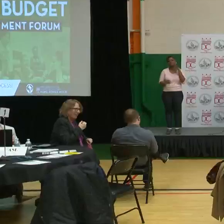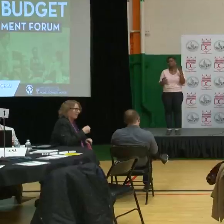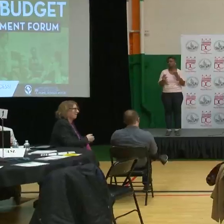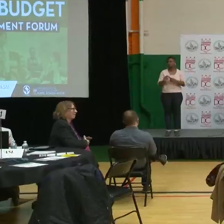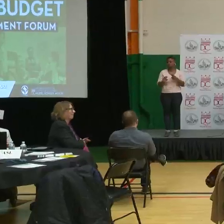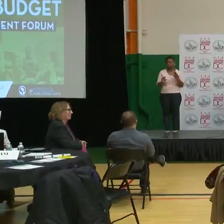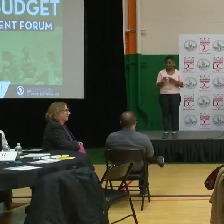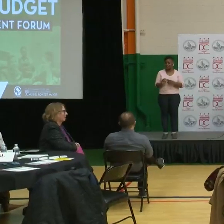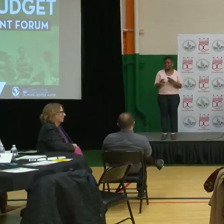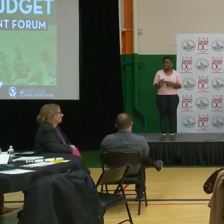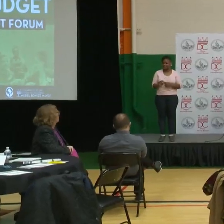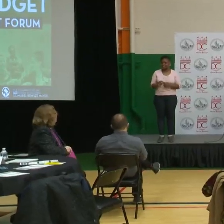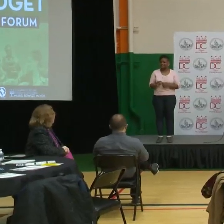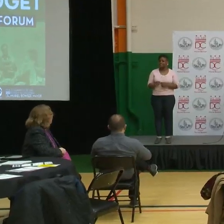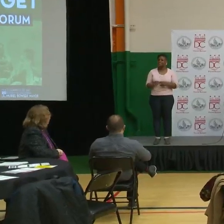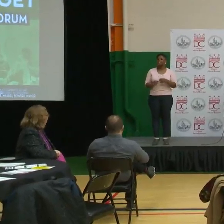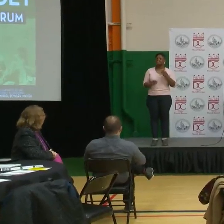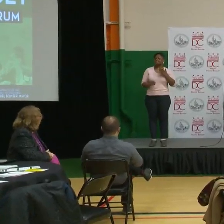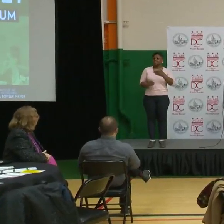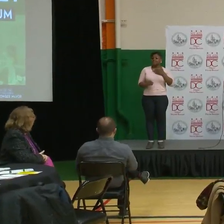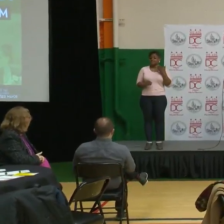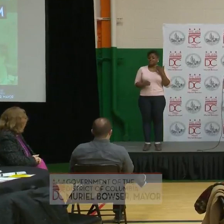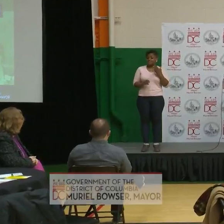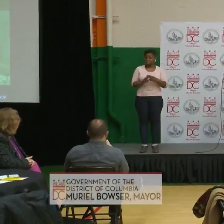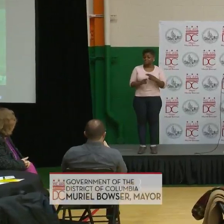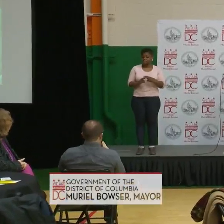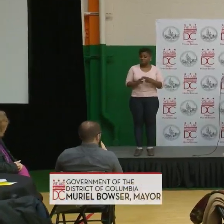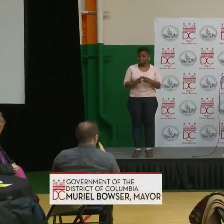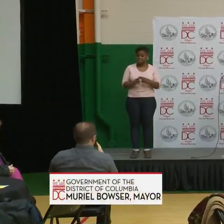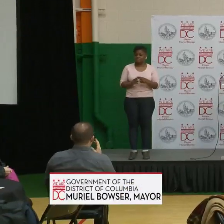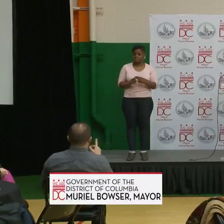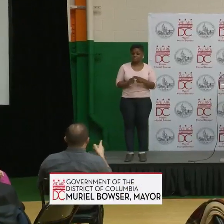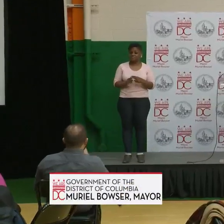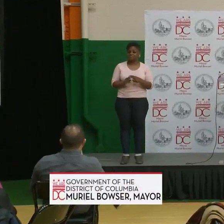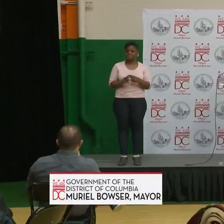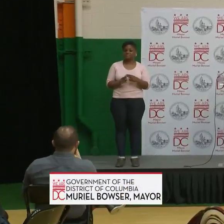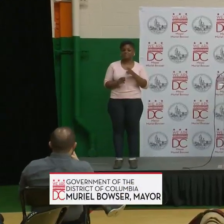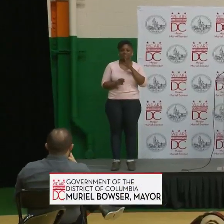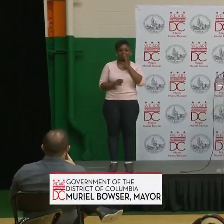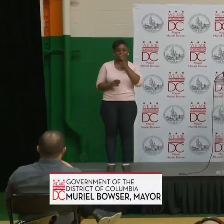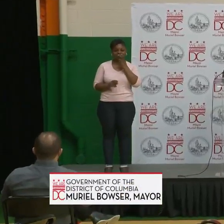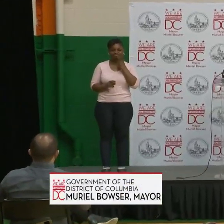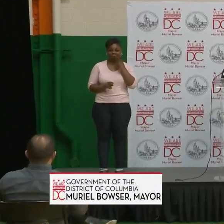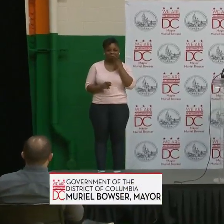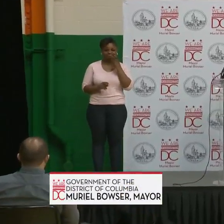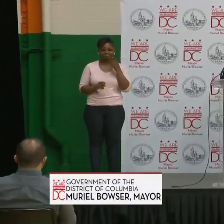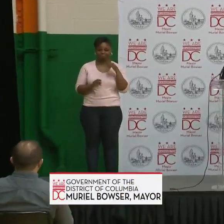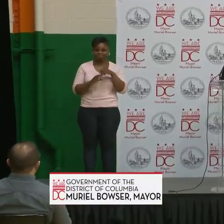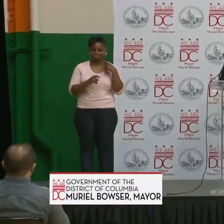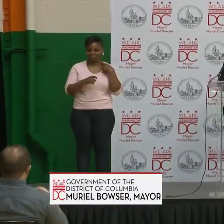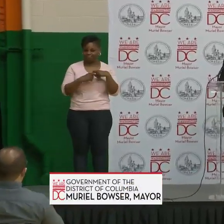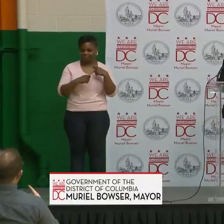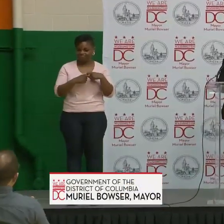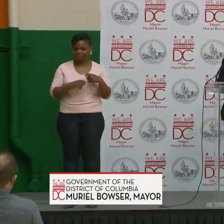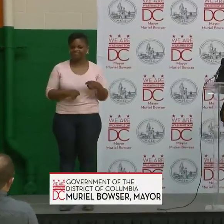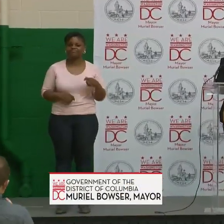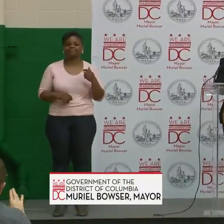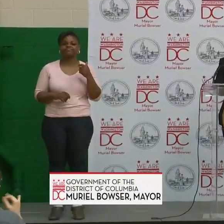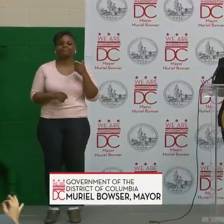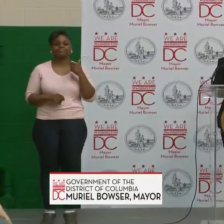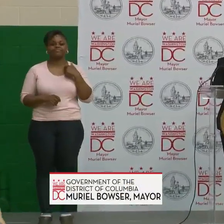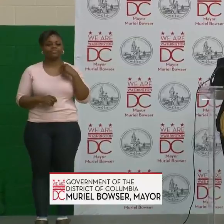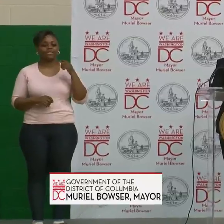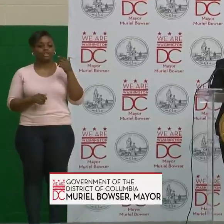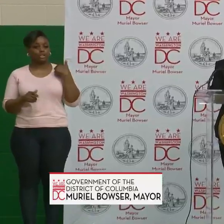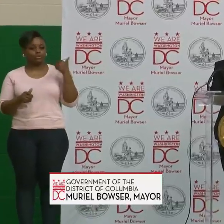Bienvenidos a todos. My name is Tomas Talamante, and I'm the Deputy Chief of Staff to Mayor Muriel Bowser. We're very excited to have you join us this